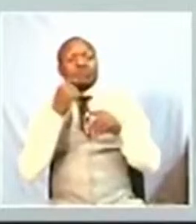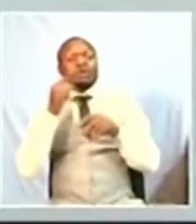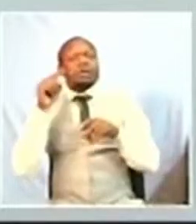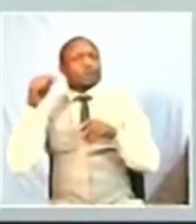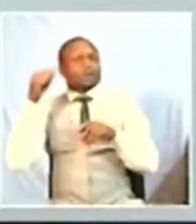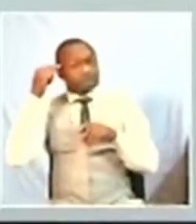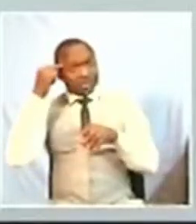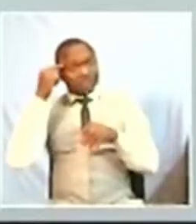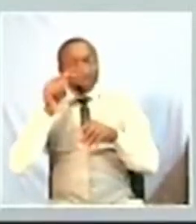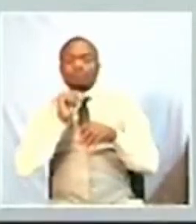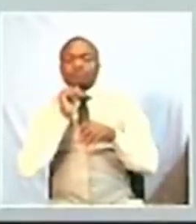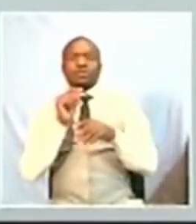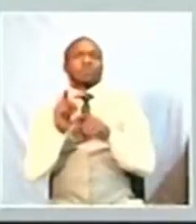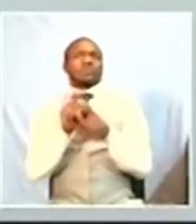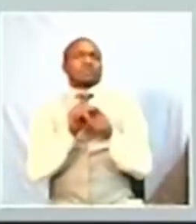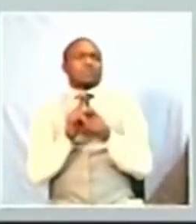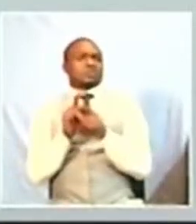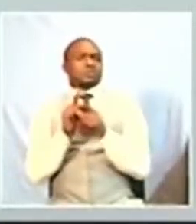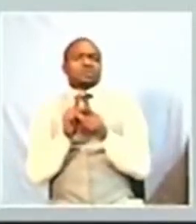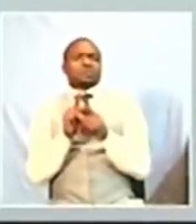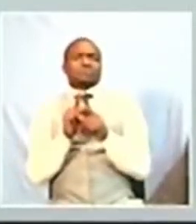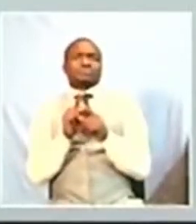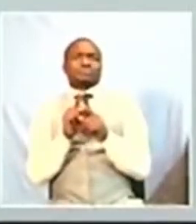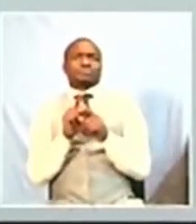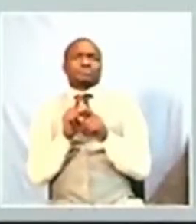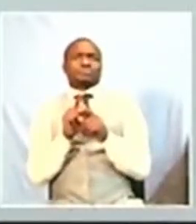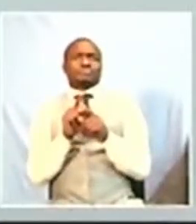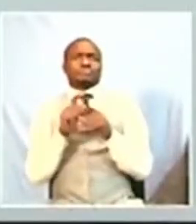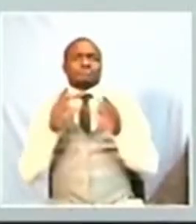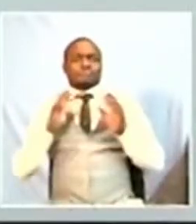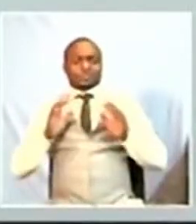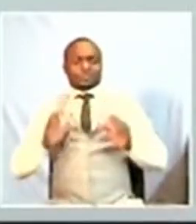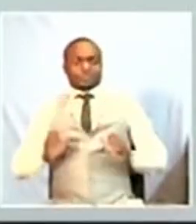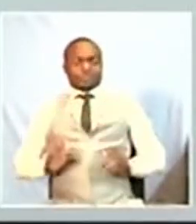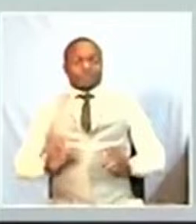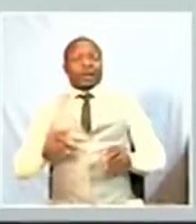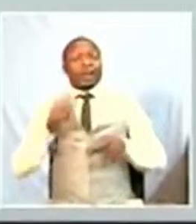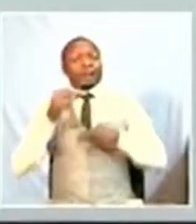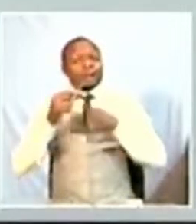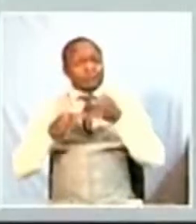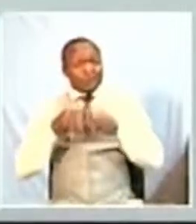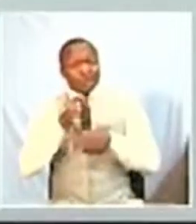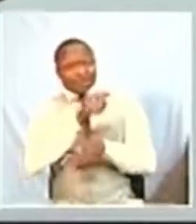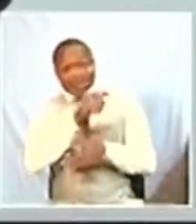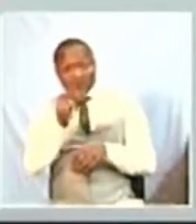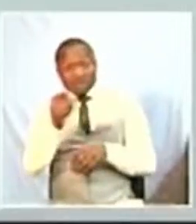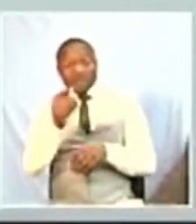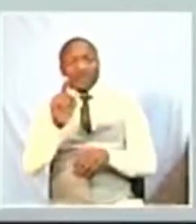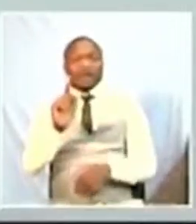government is not caring for its citizens. Meaning even those in